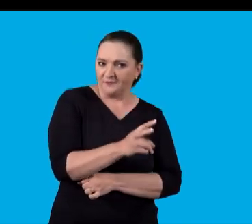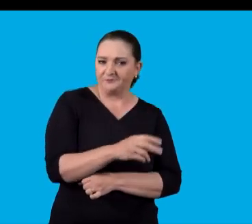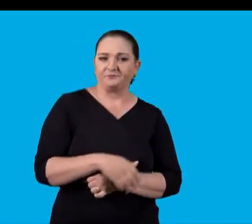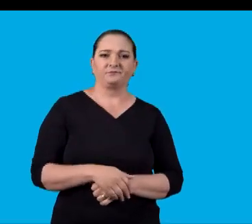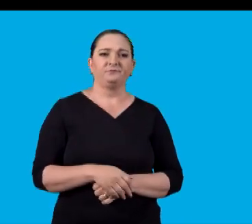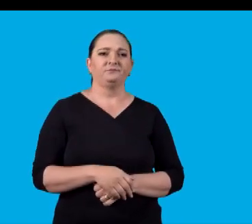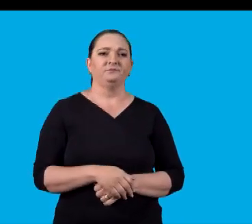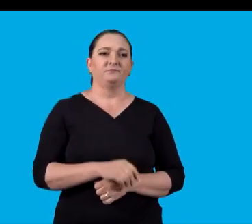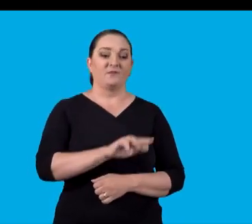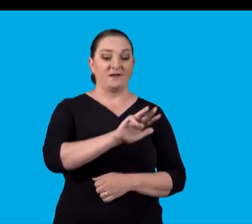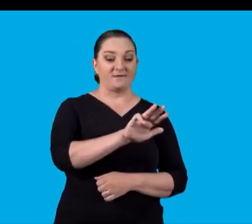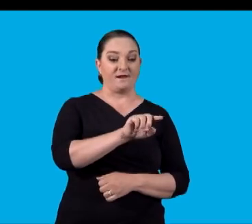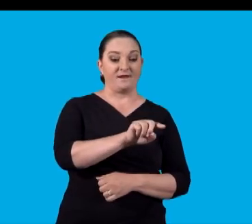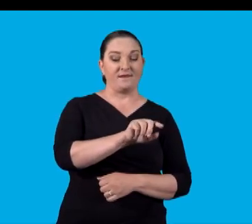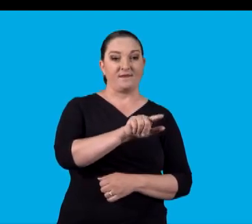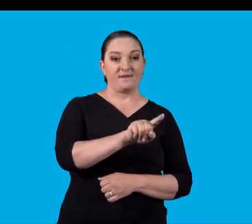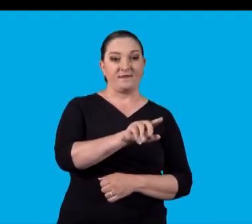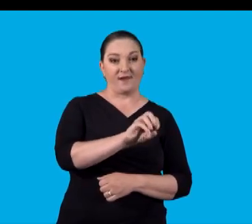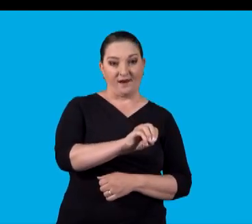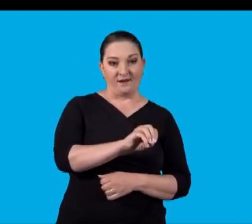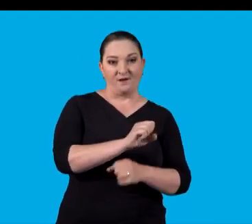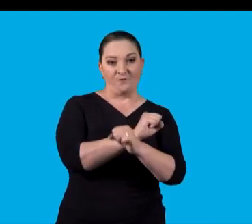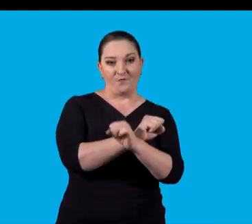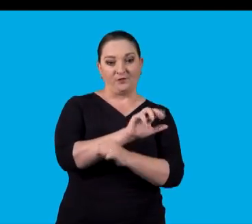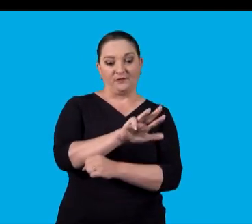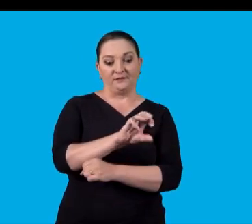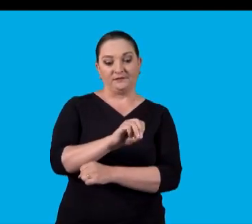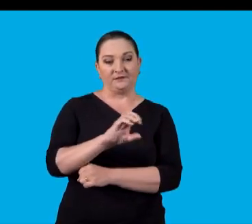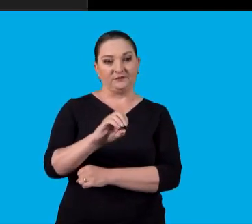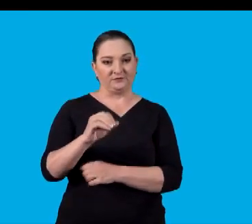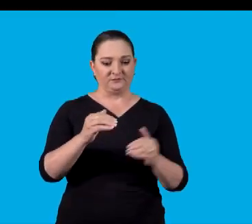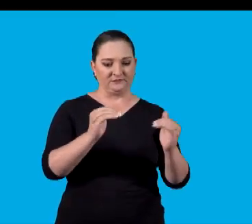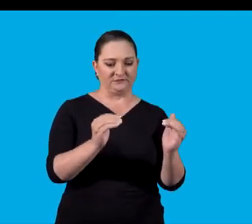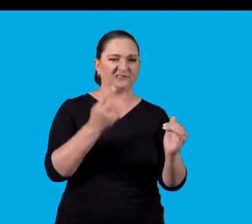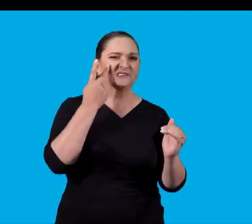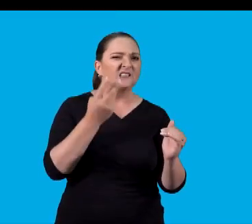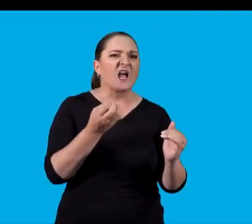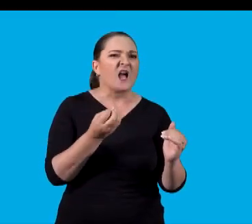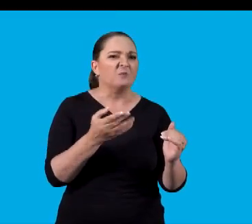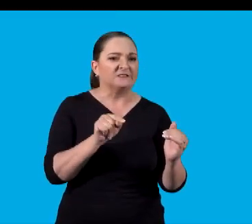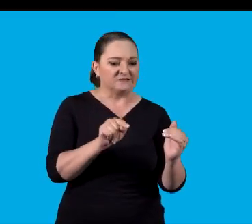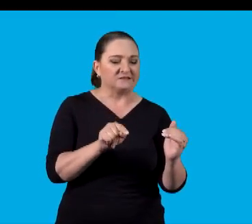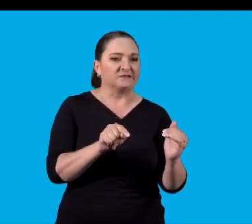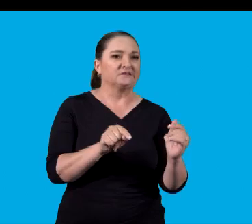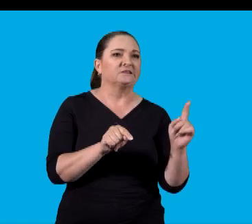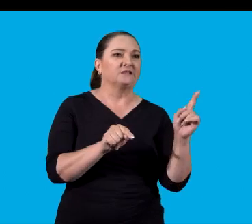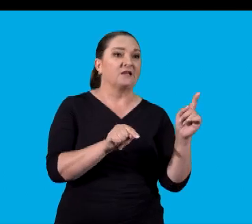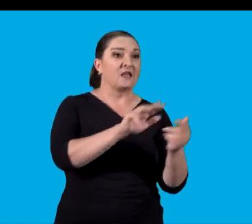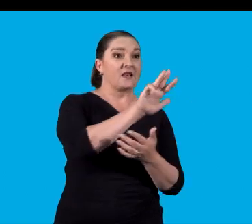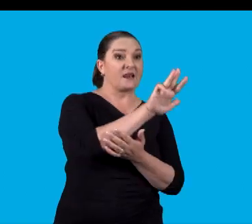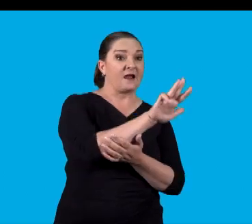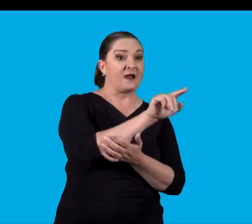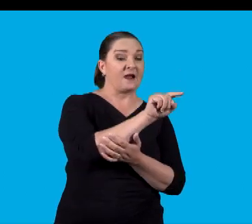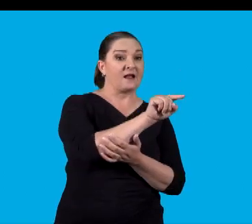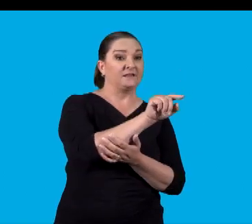that by the 90,000 shares that we repurchased, how much are we going to get? Let's quickly see. So if I say 9 rand